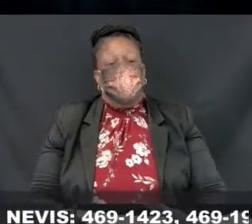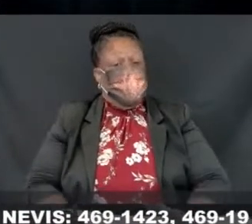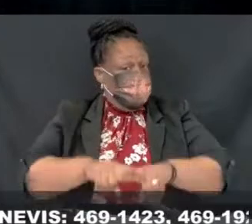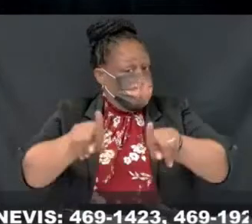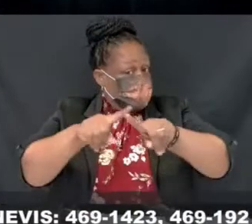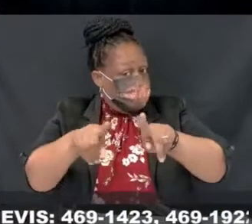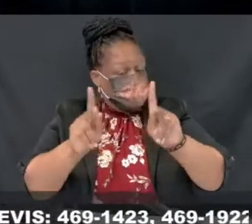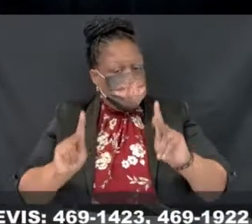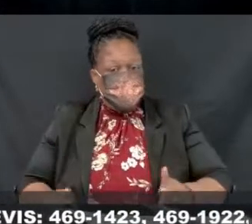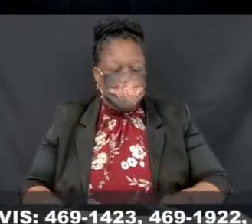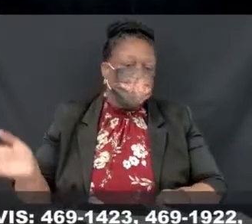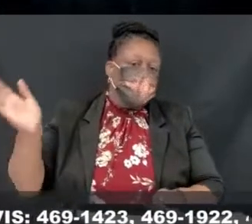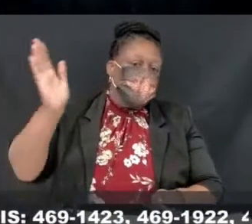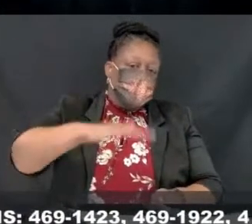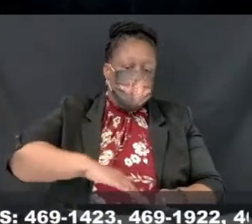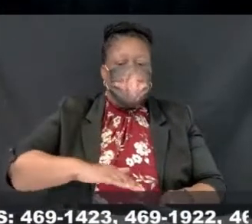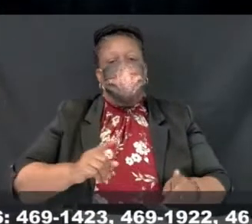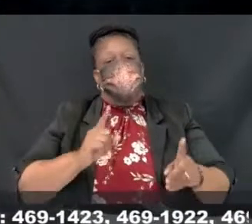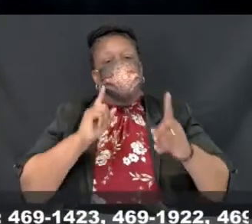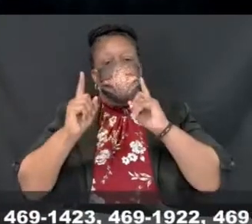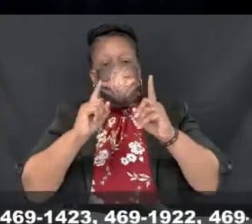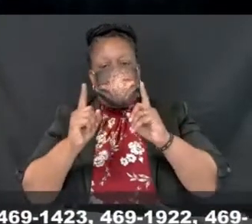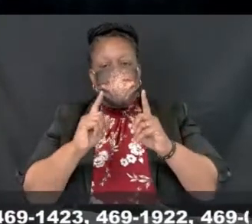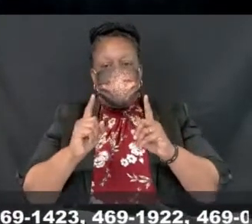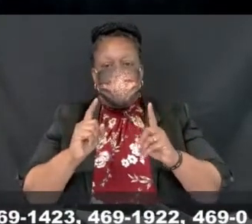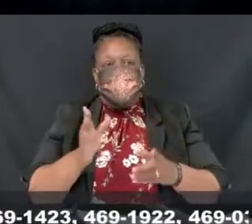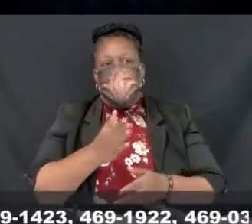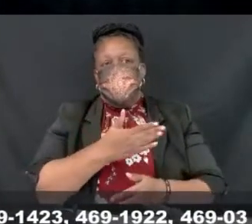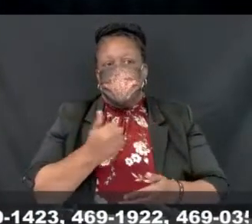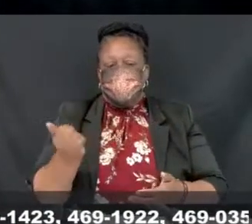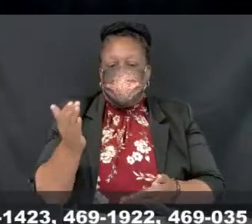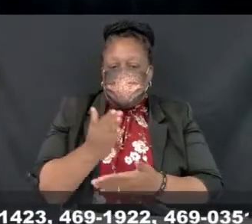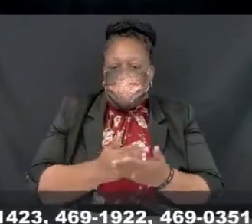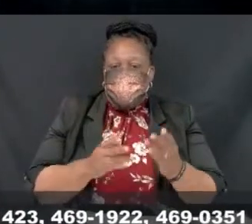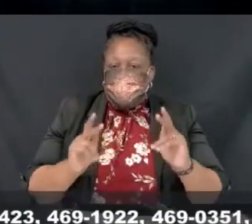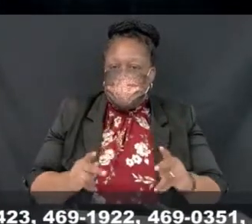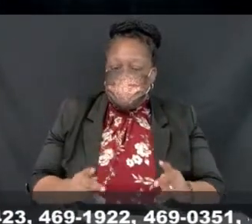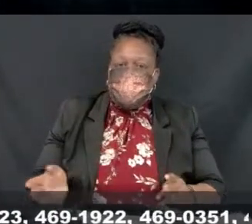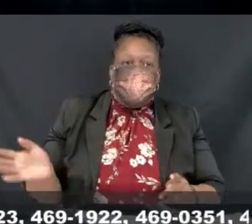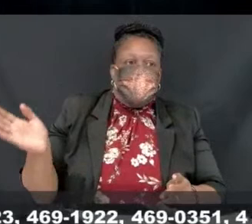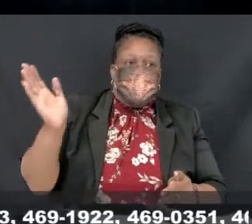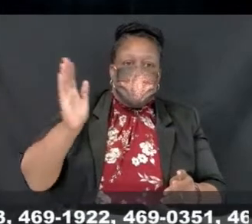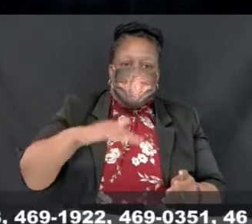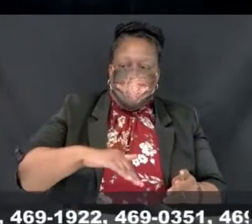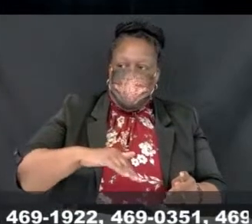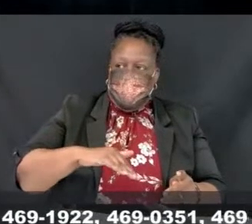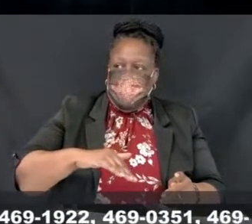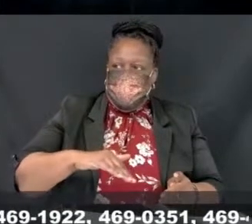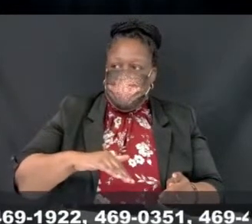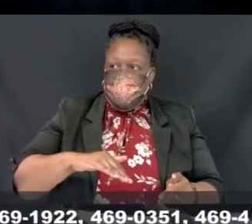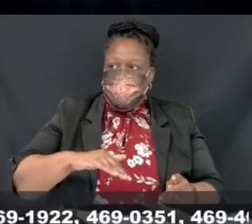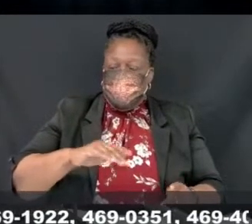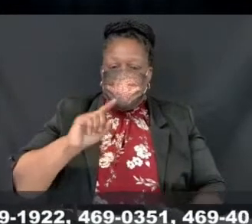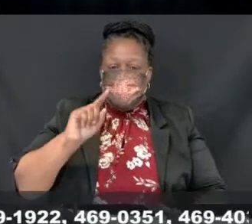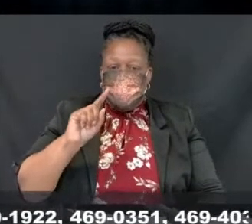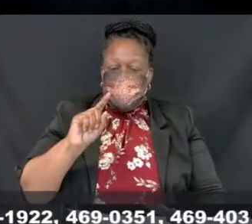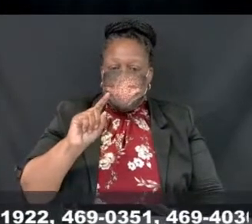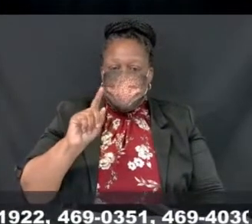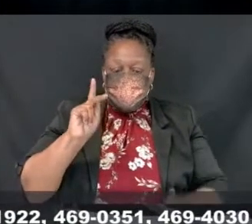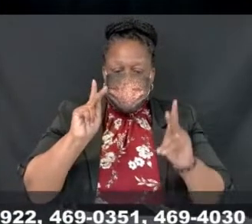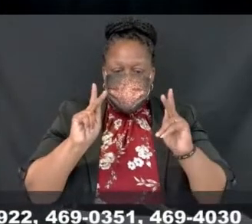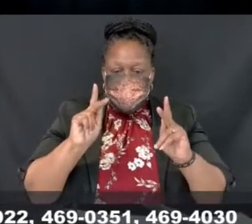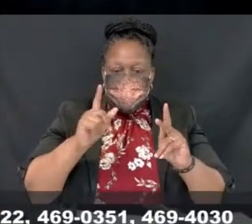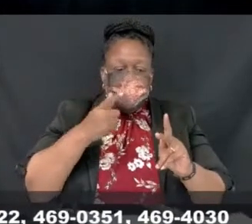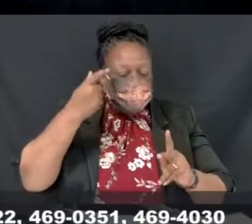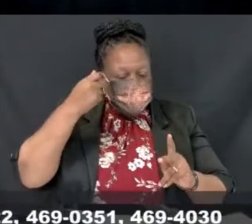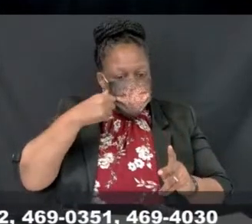stakeholders coming and making presentation, and Ms. Patricia Walters, the CEO of the cable, actually was the first presenter that we